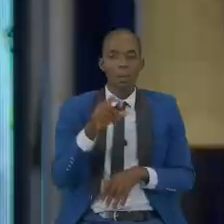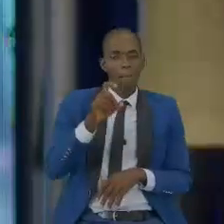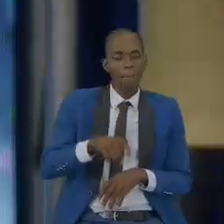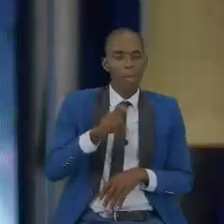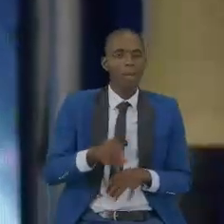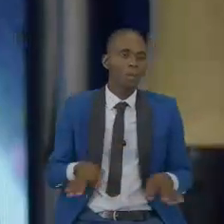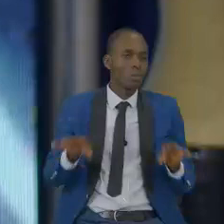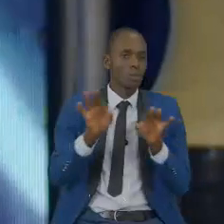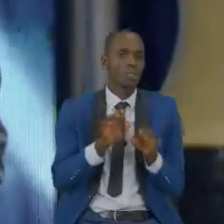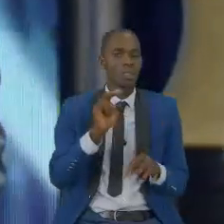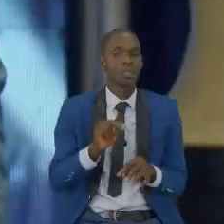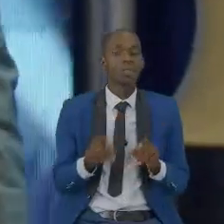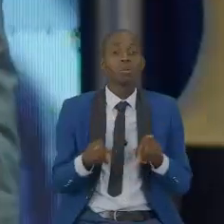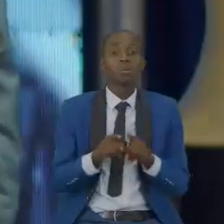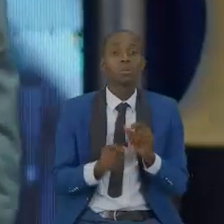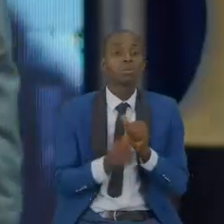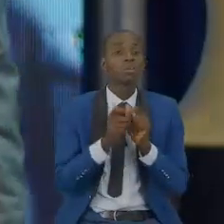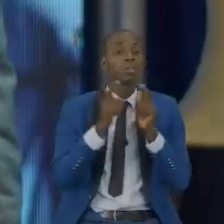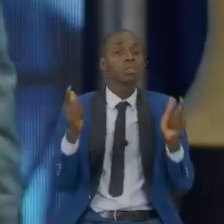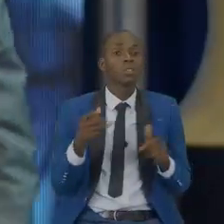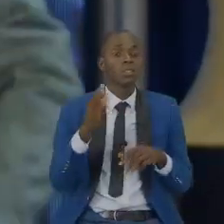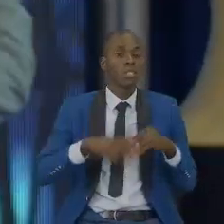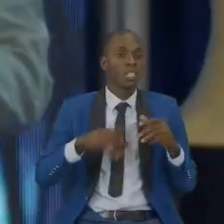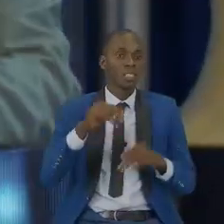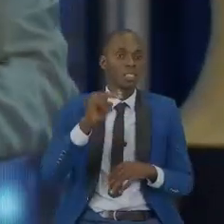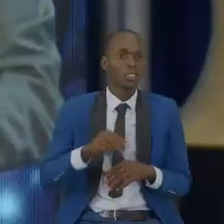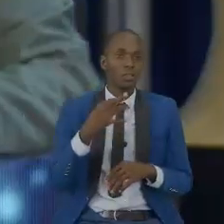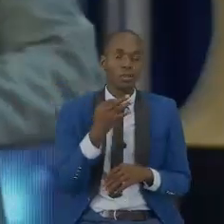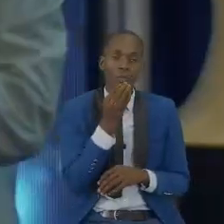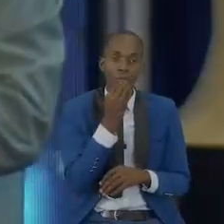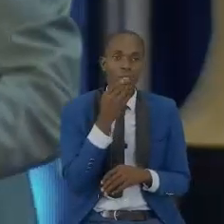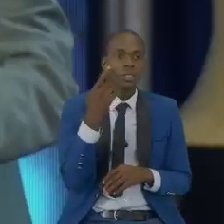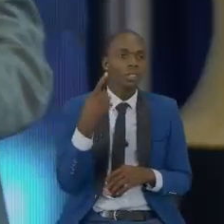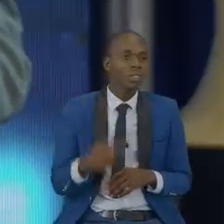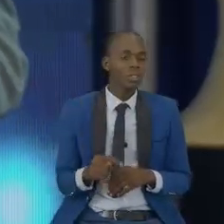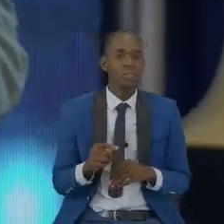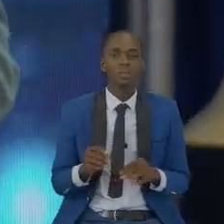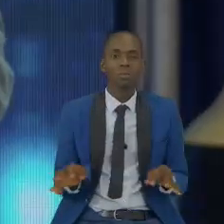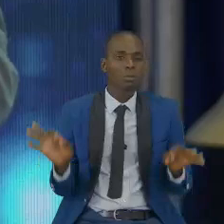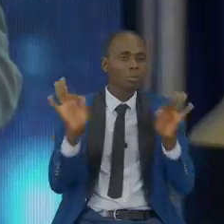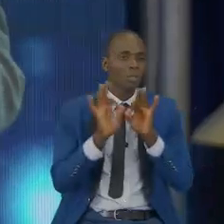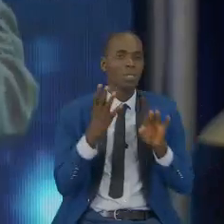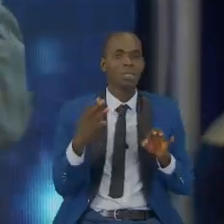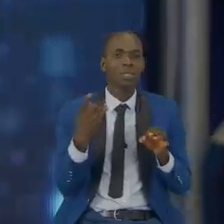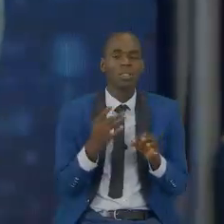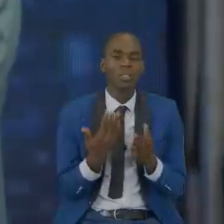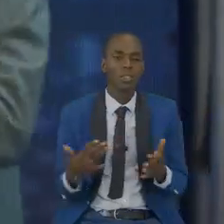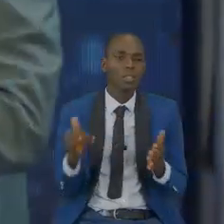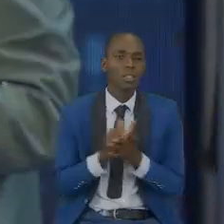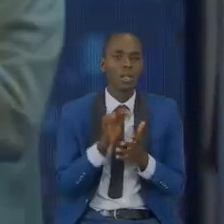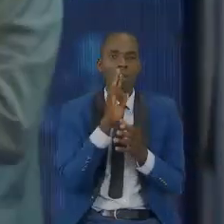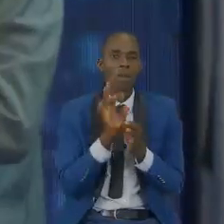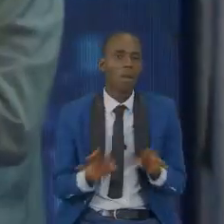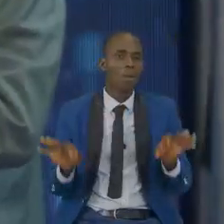even greater than the need of food. Fundamental. And all the things that are fundamental in